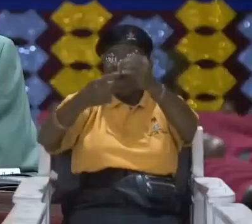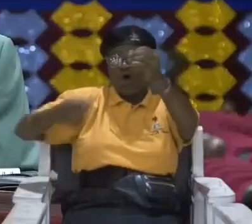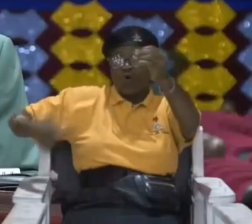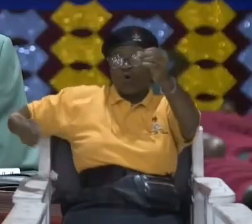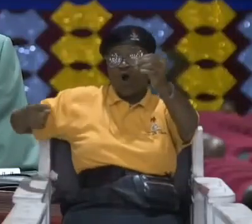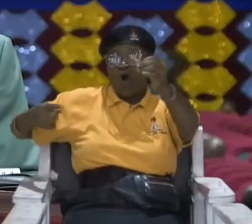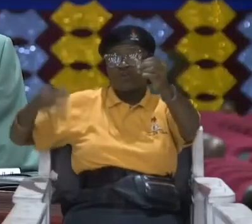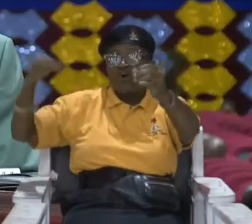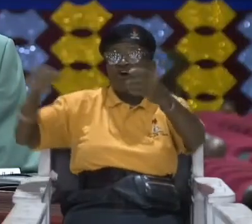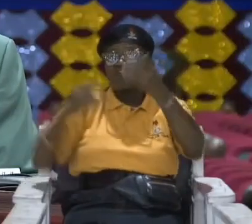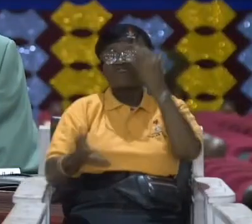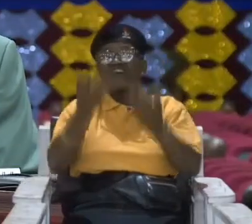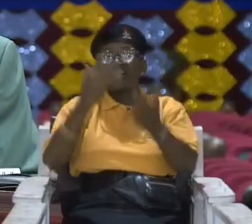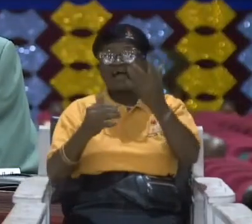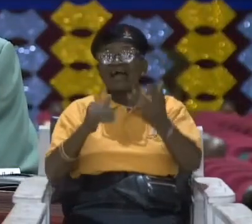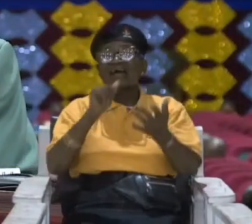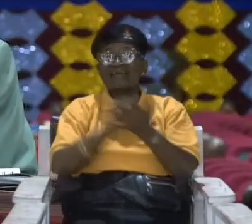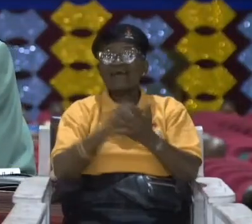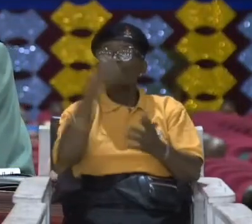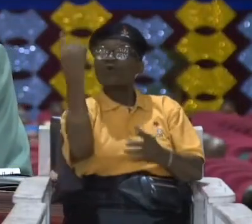that only Jesus can give.